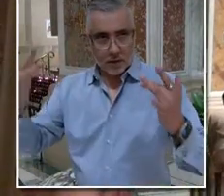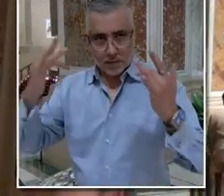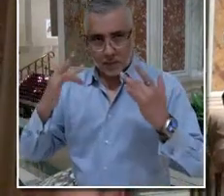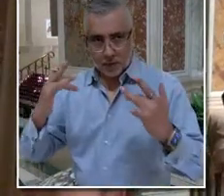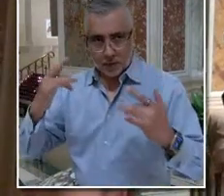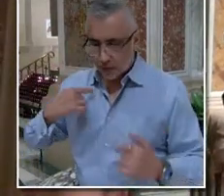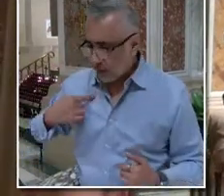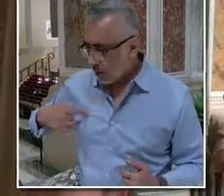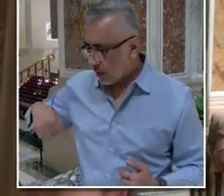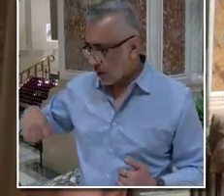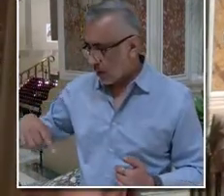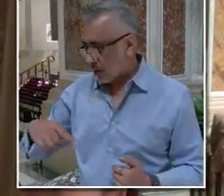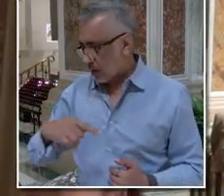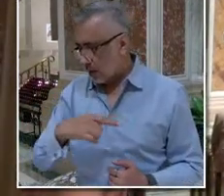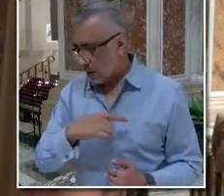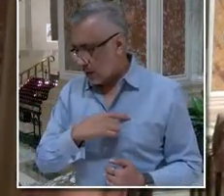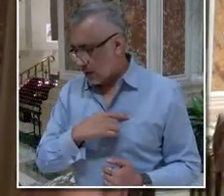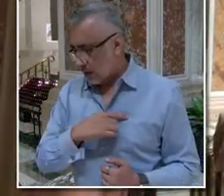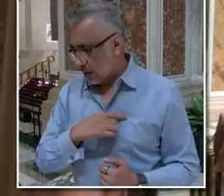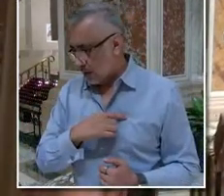Christe